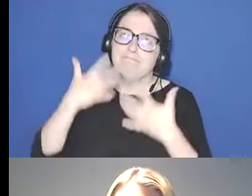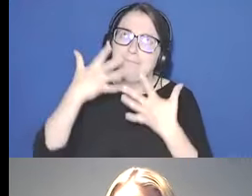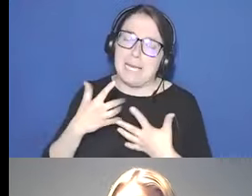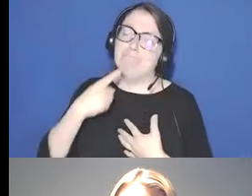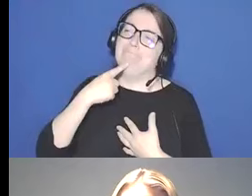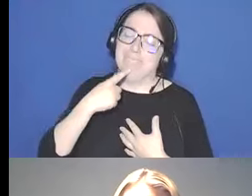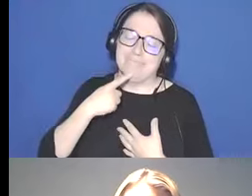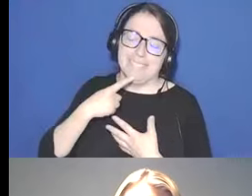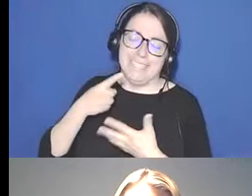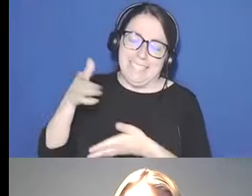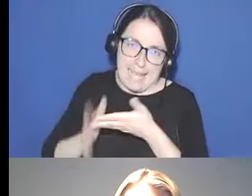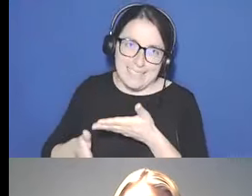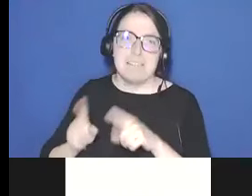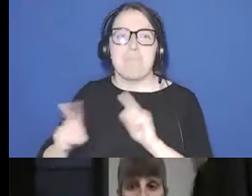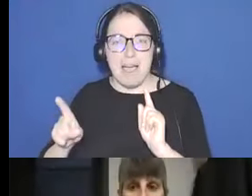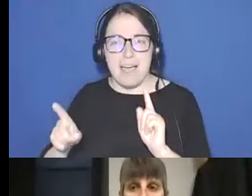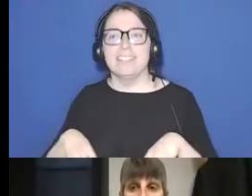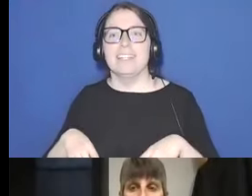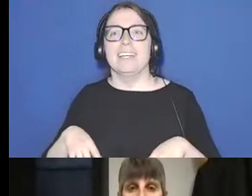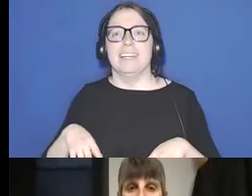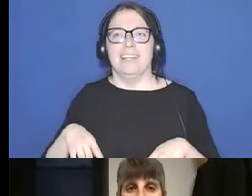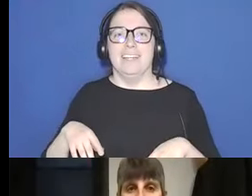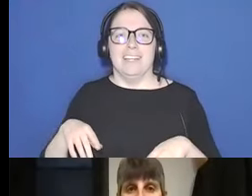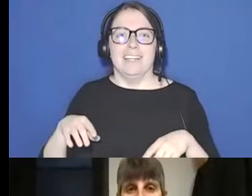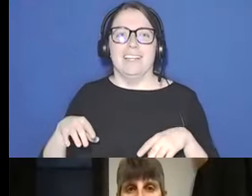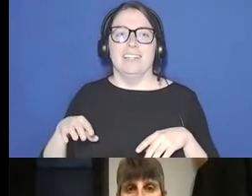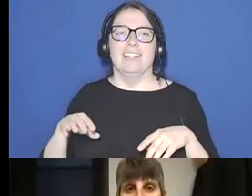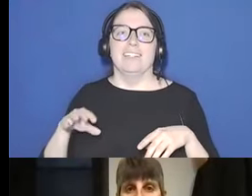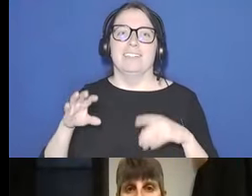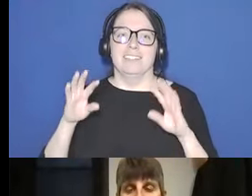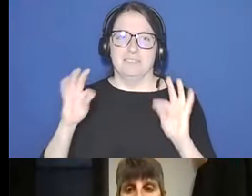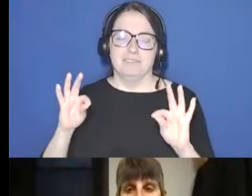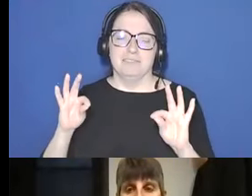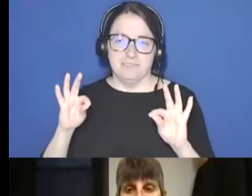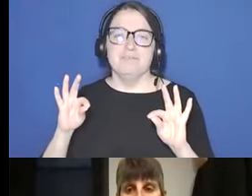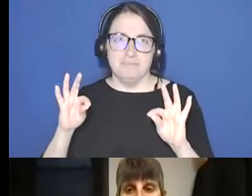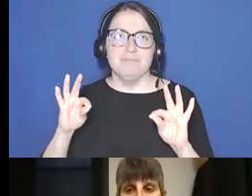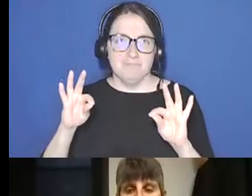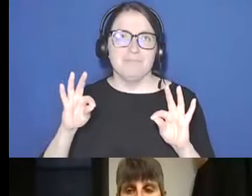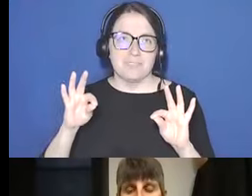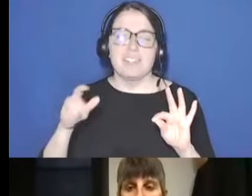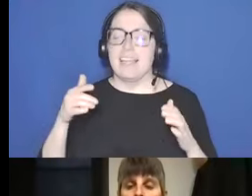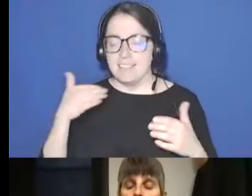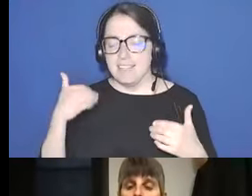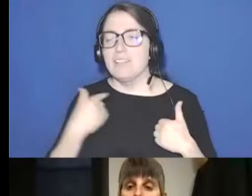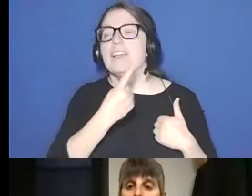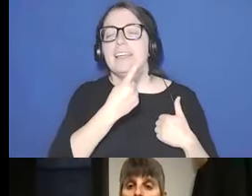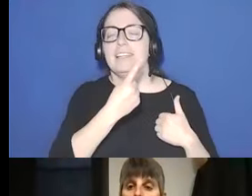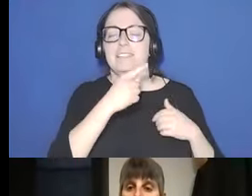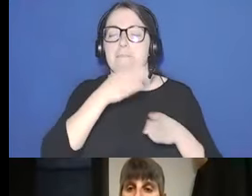really good show. It had the scenario where the main character is autistic. He has a younger sister that's not